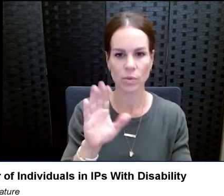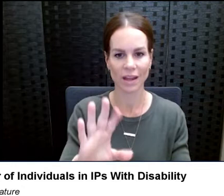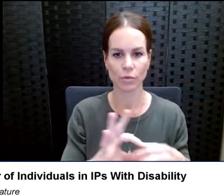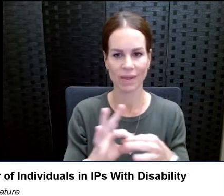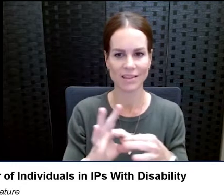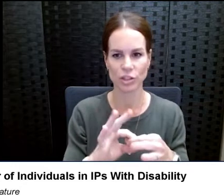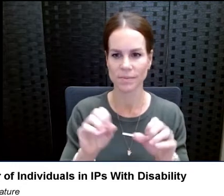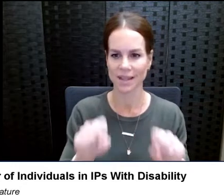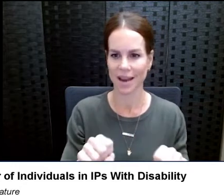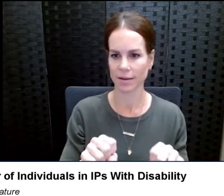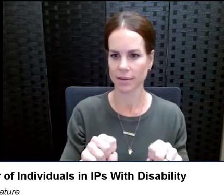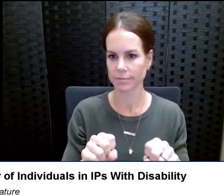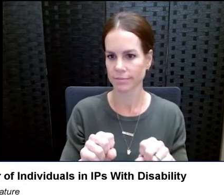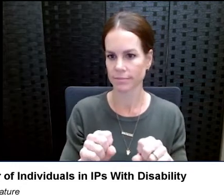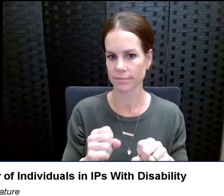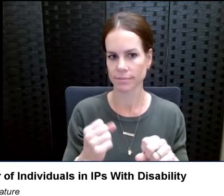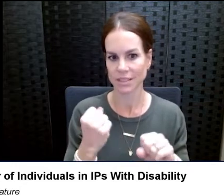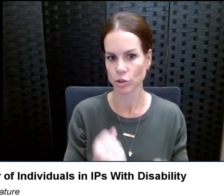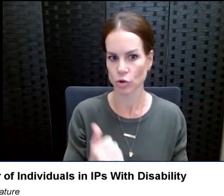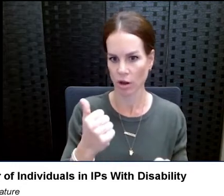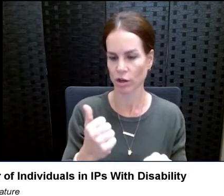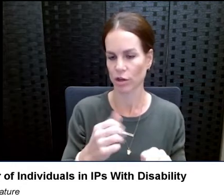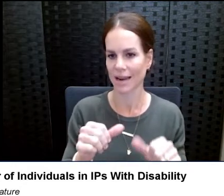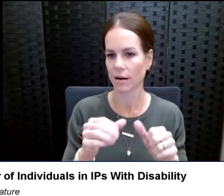they wished those programs would last longer